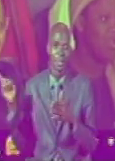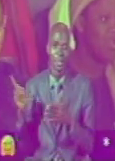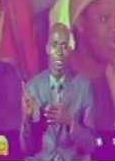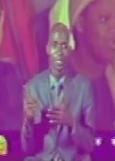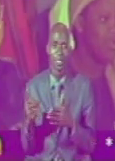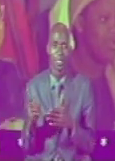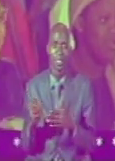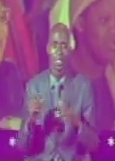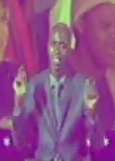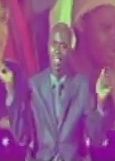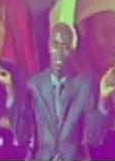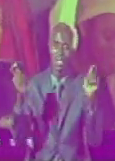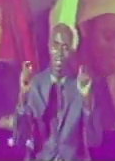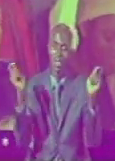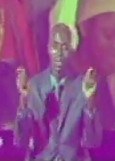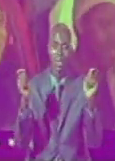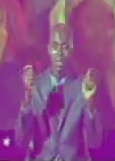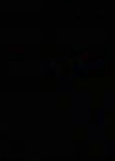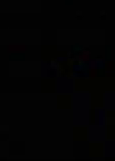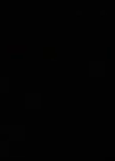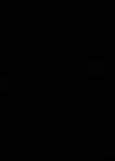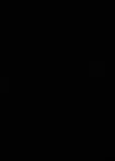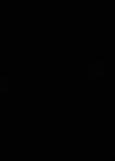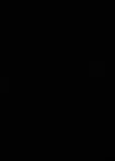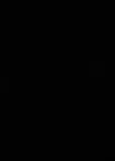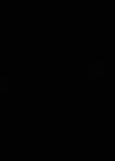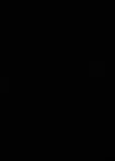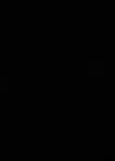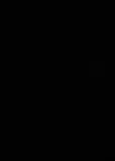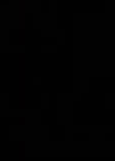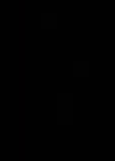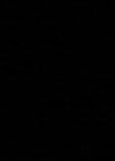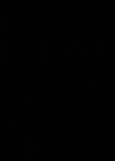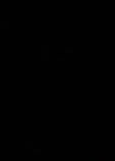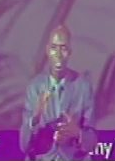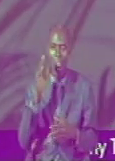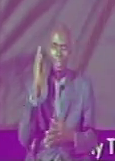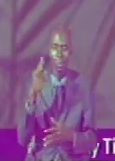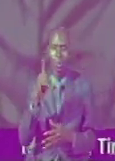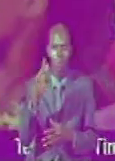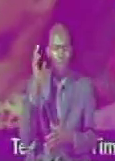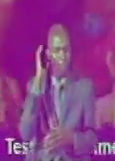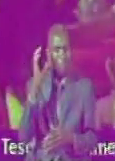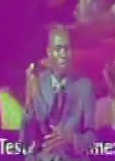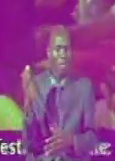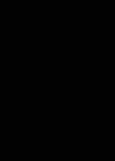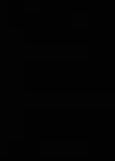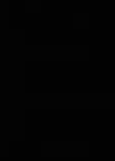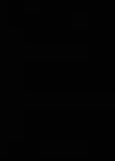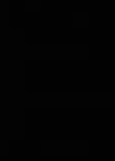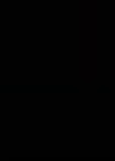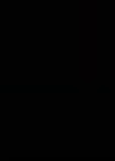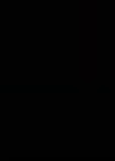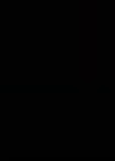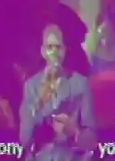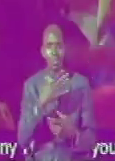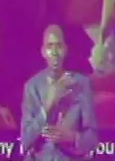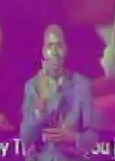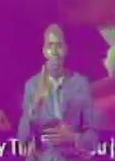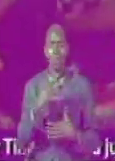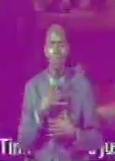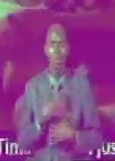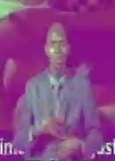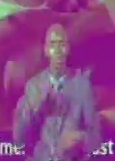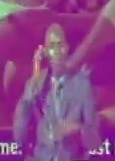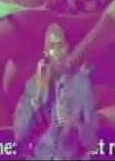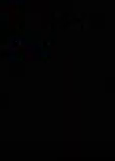Hallelujah. Because there are testimonies you will hear. Hunger will disappear. But before